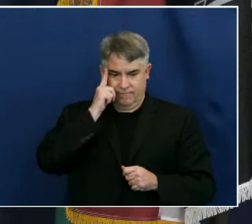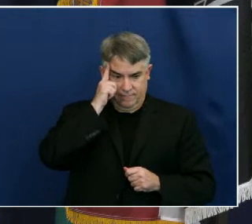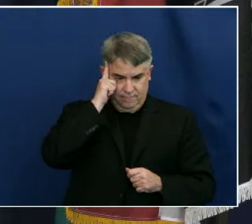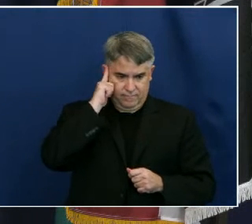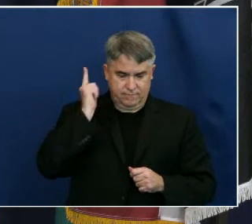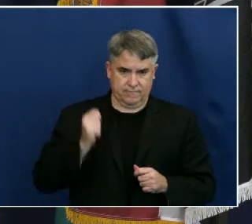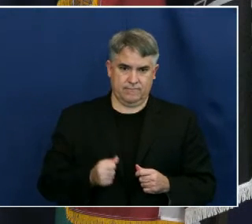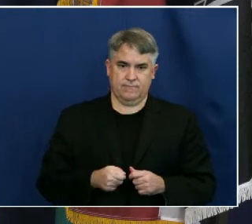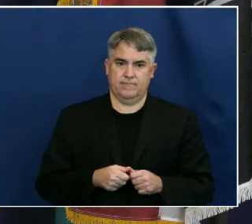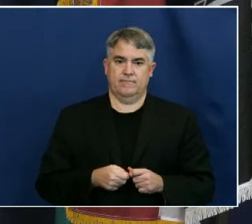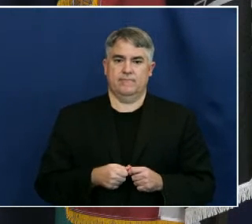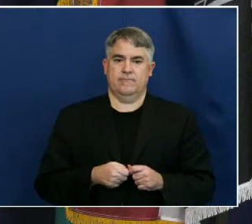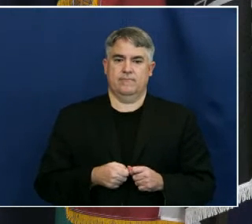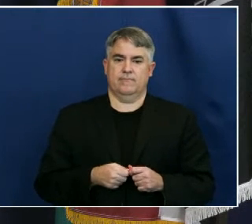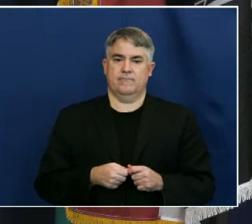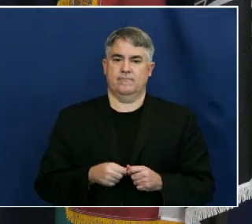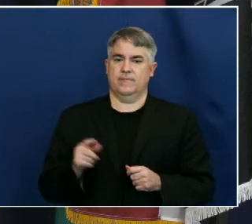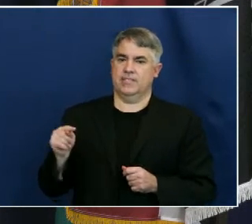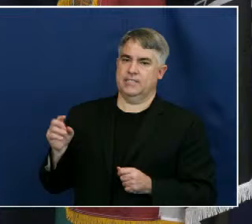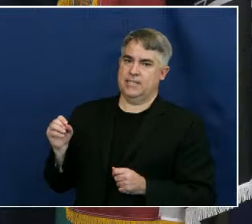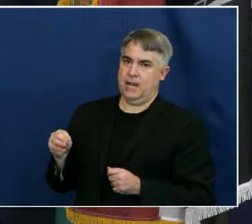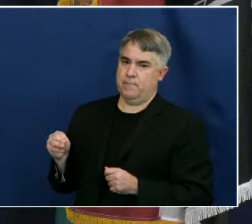Tommy Sablan, KUSI.